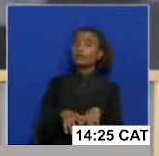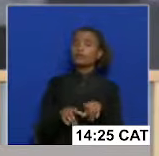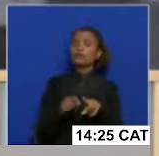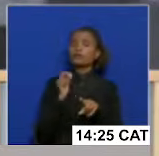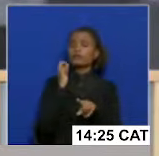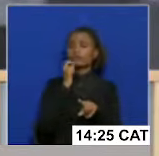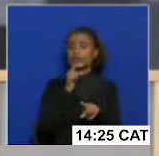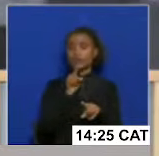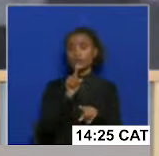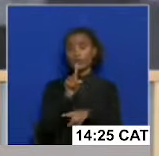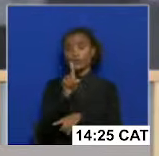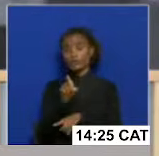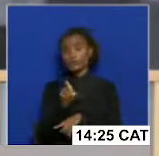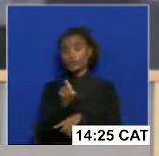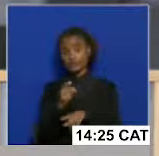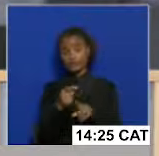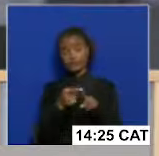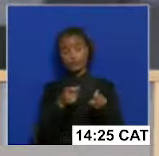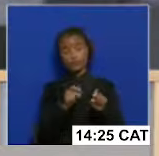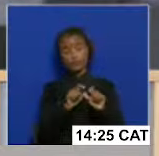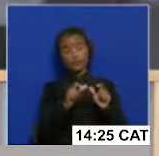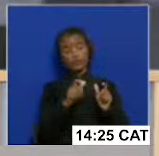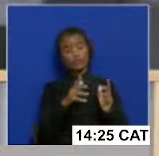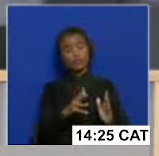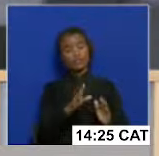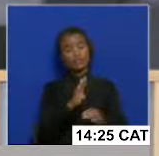by Commissioner Baloyi? What does okay mean?